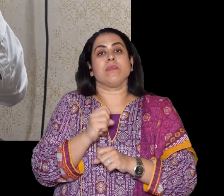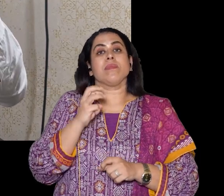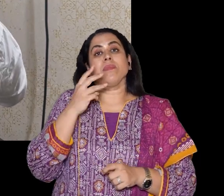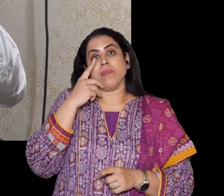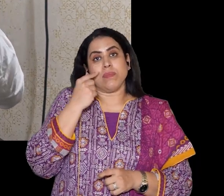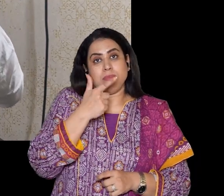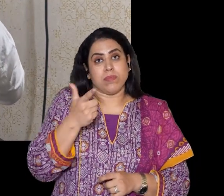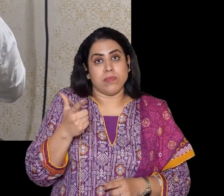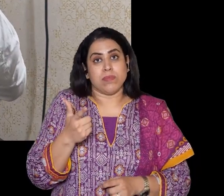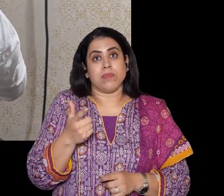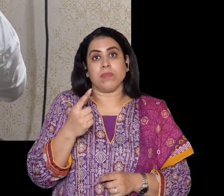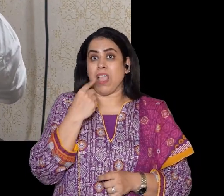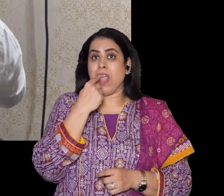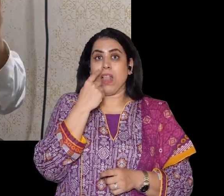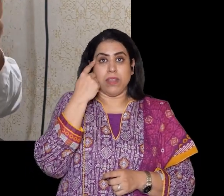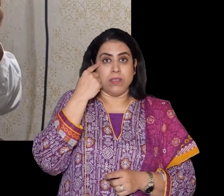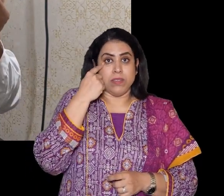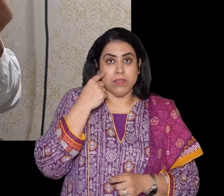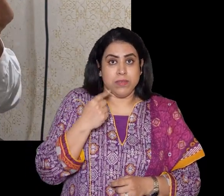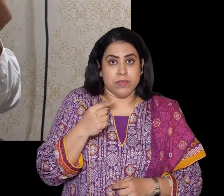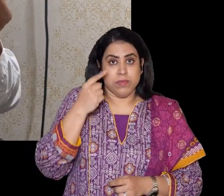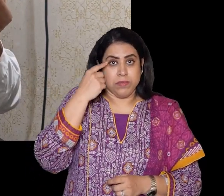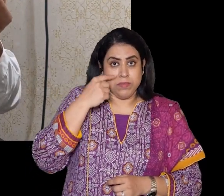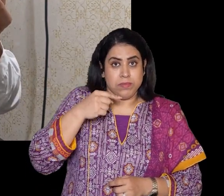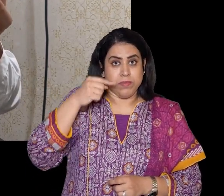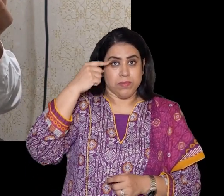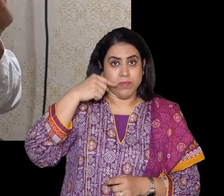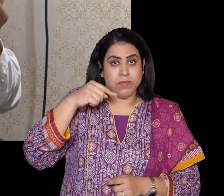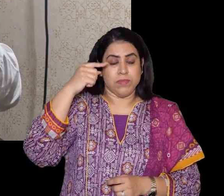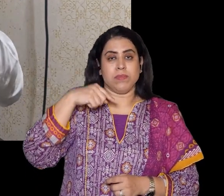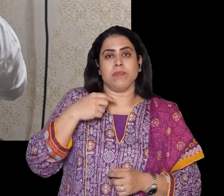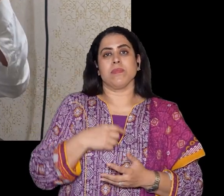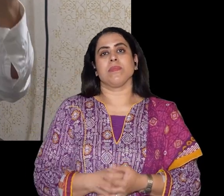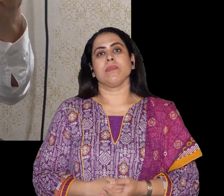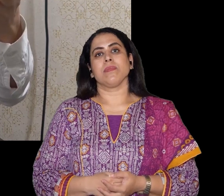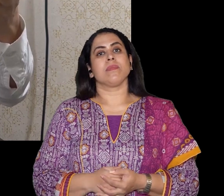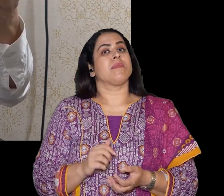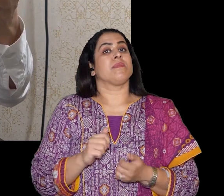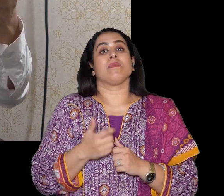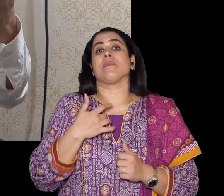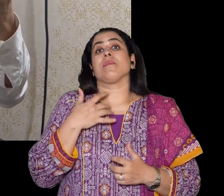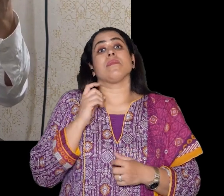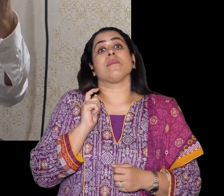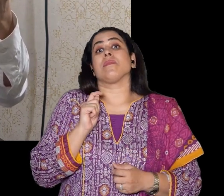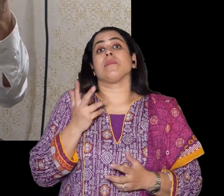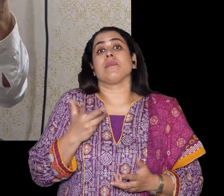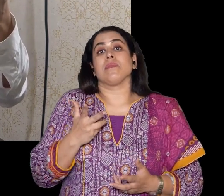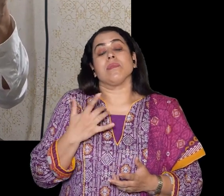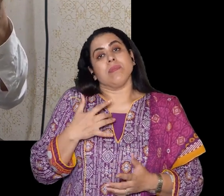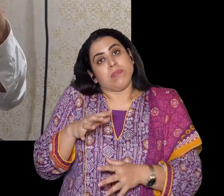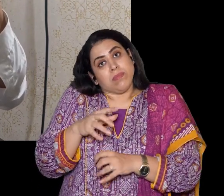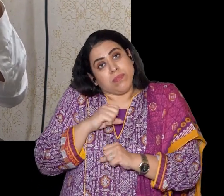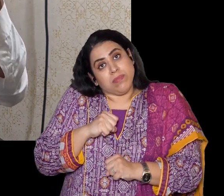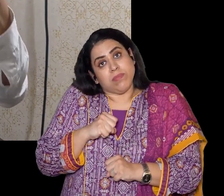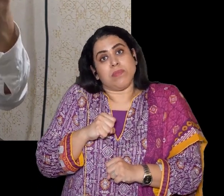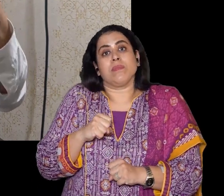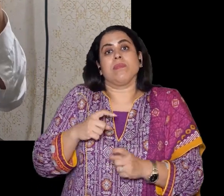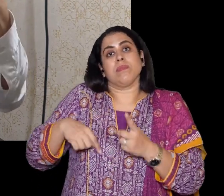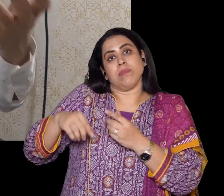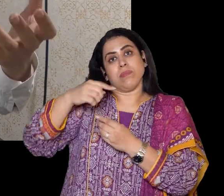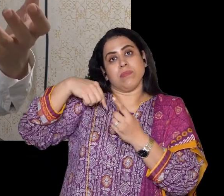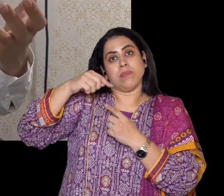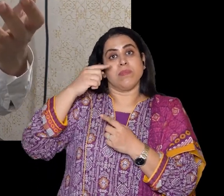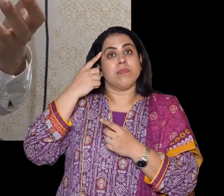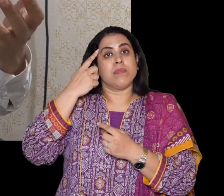these patients, there are a lot of abnormal blood vessels being coming up. So what we have to do is we have to control